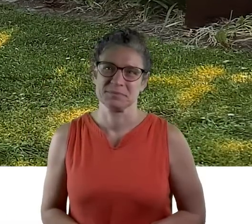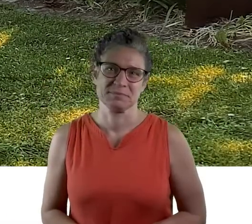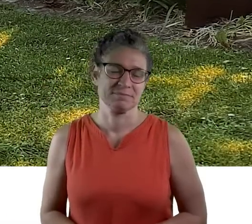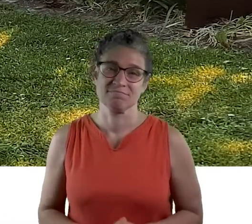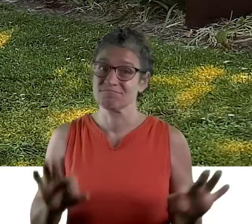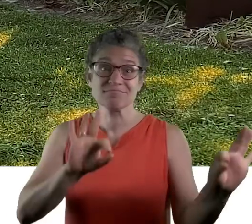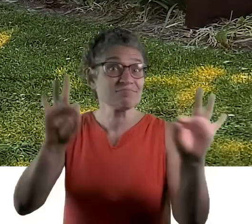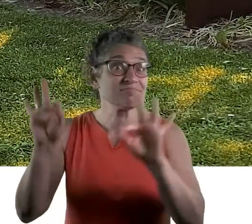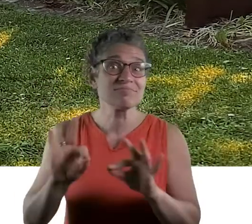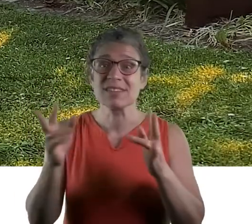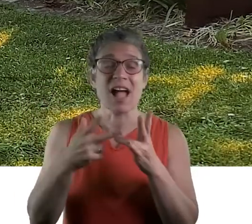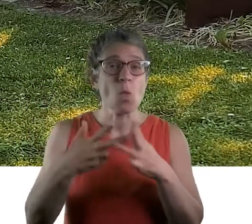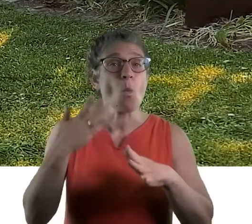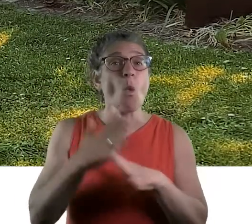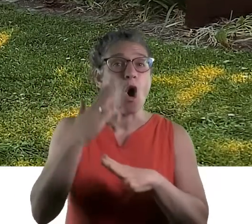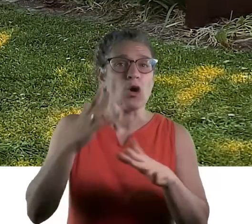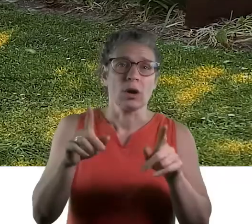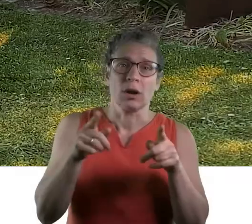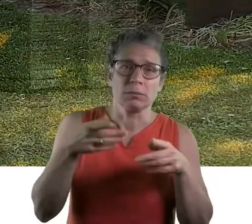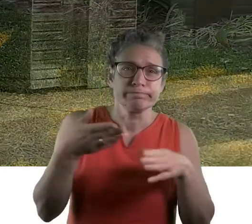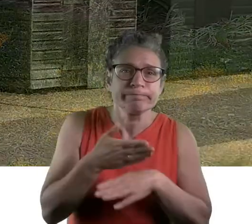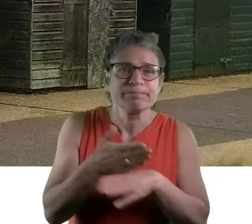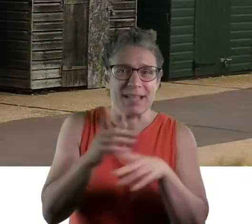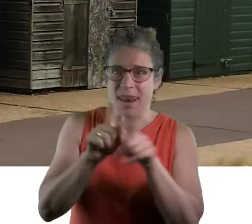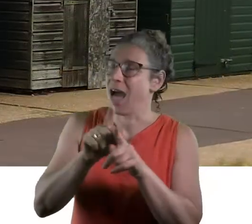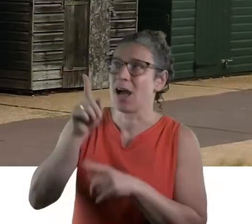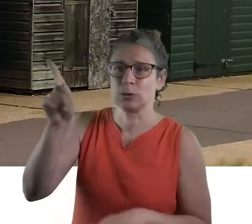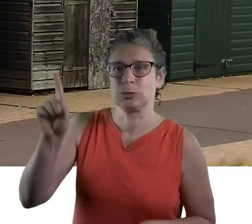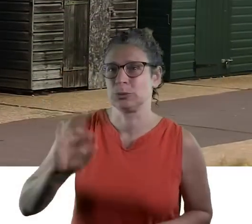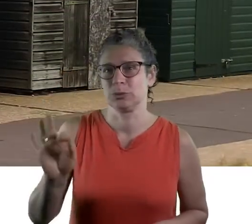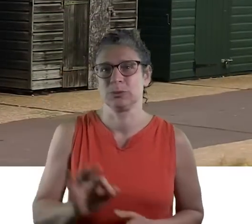Nor are there any works like yours.